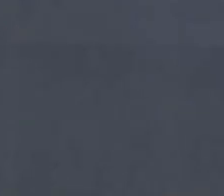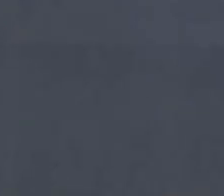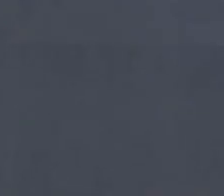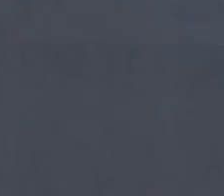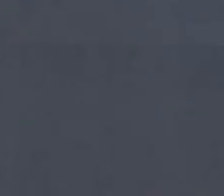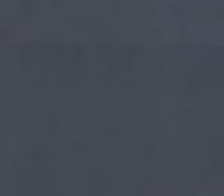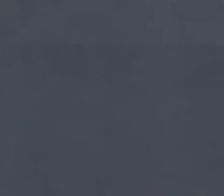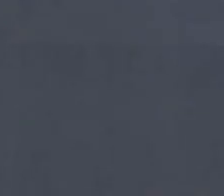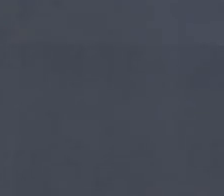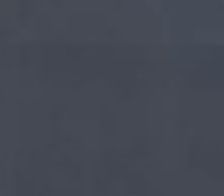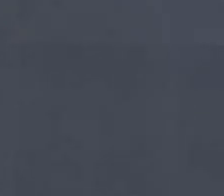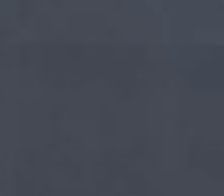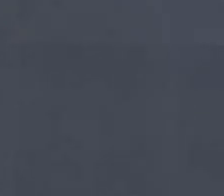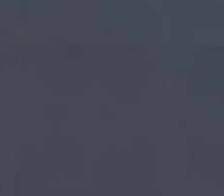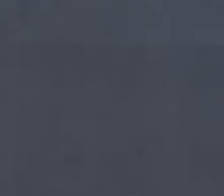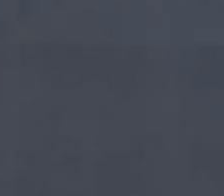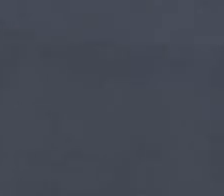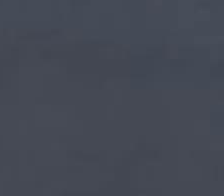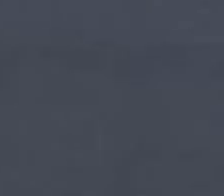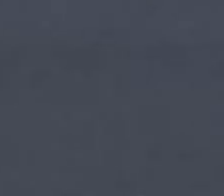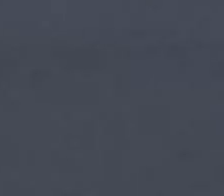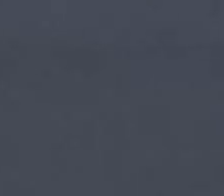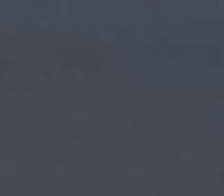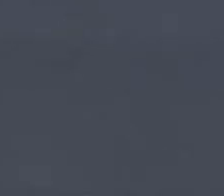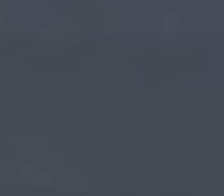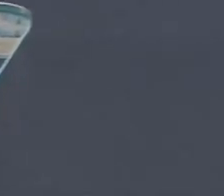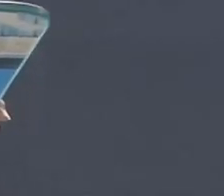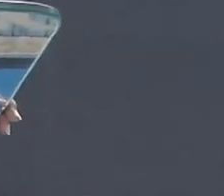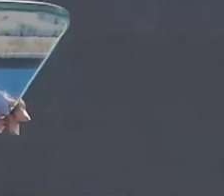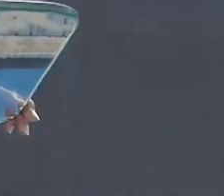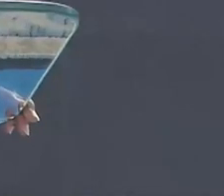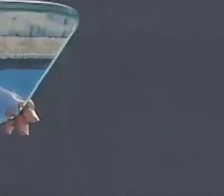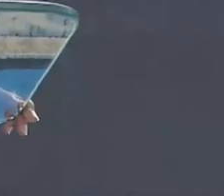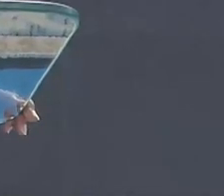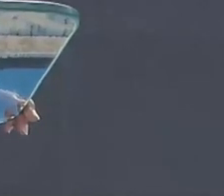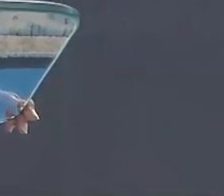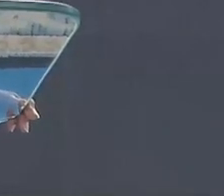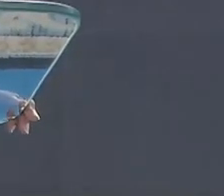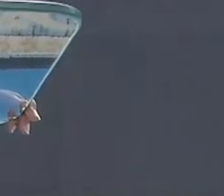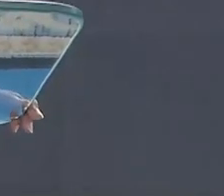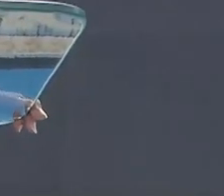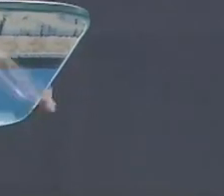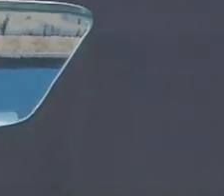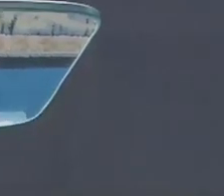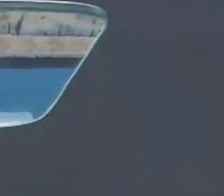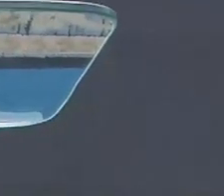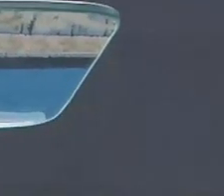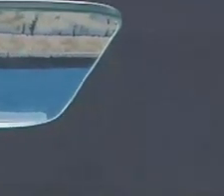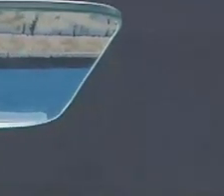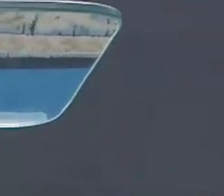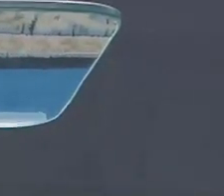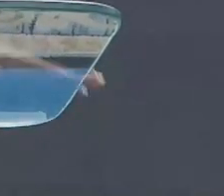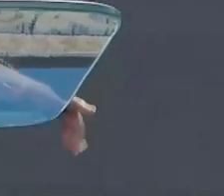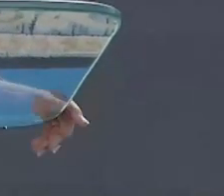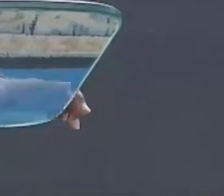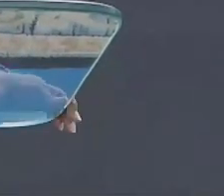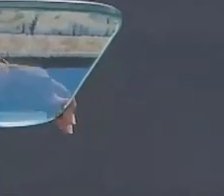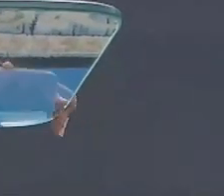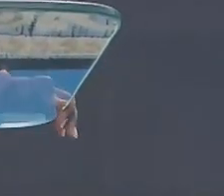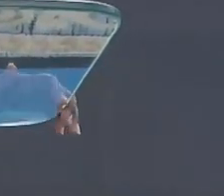them down before, Lord, I pray all those actions that drag people down, cancel in